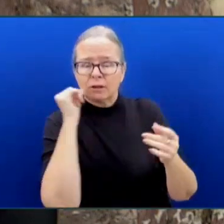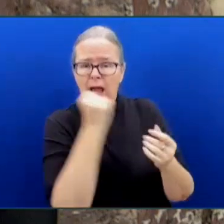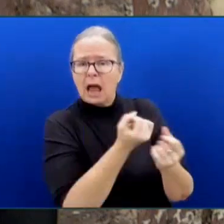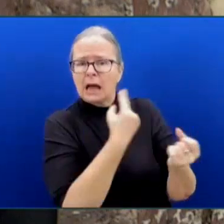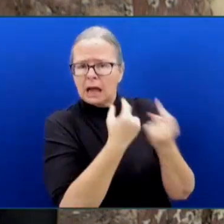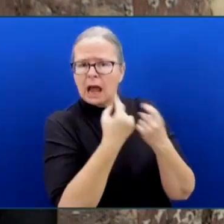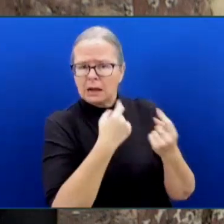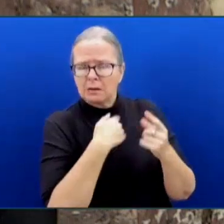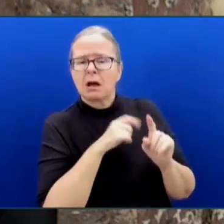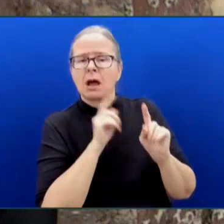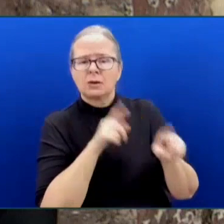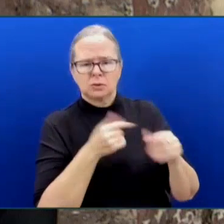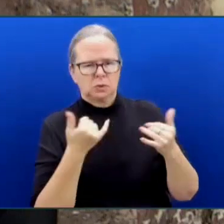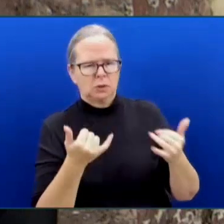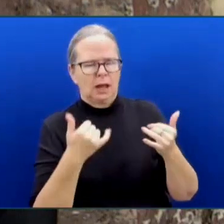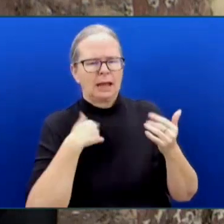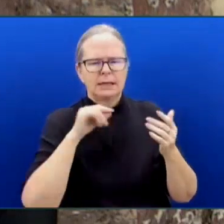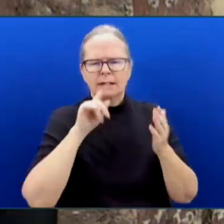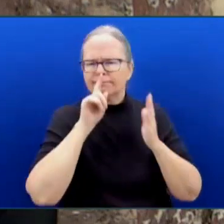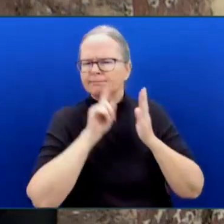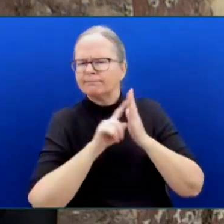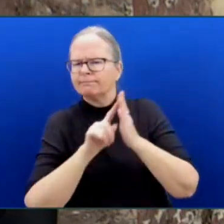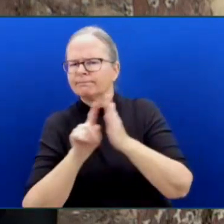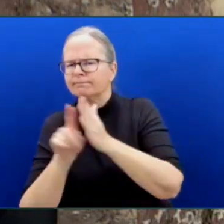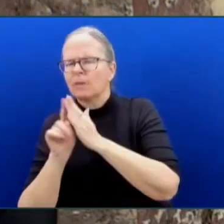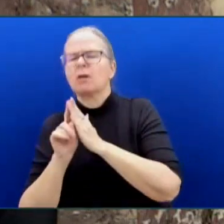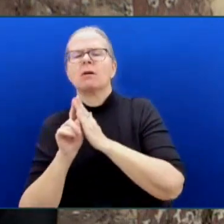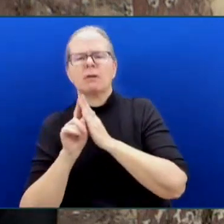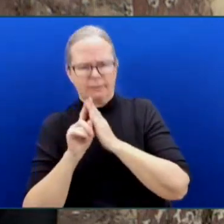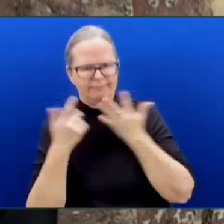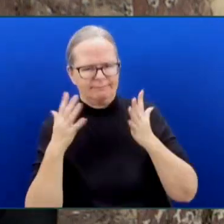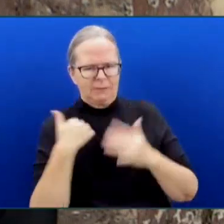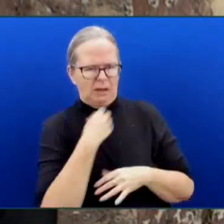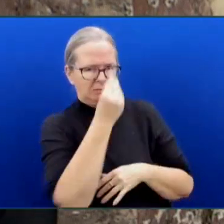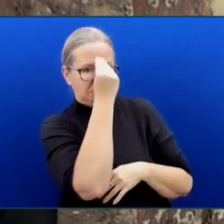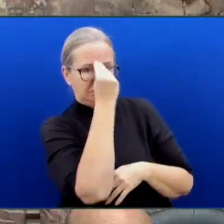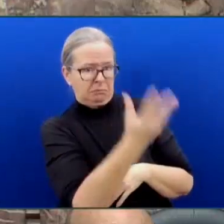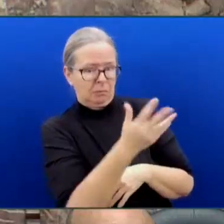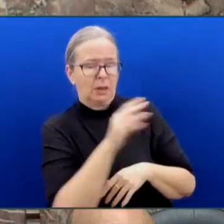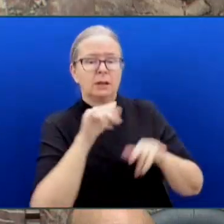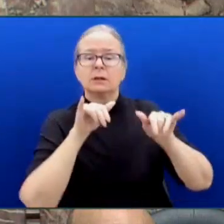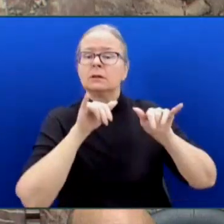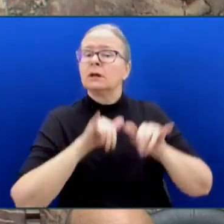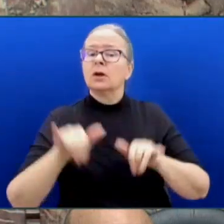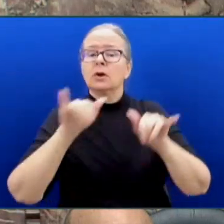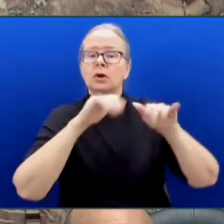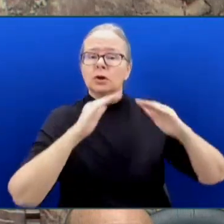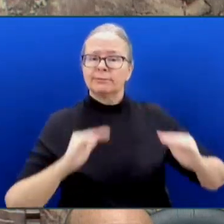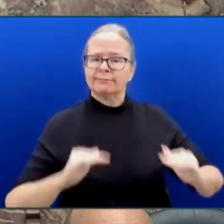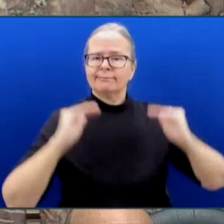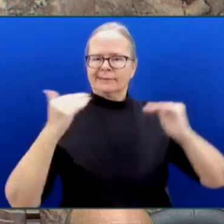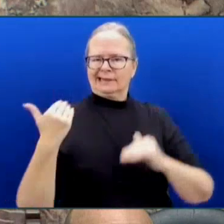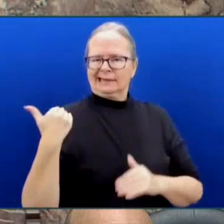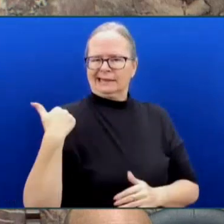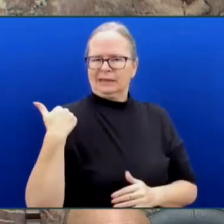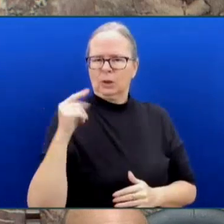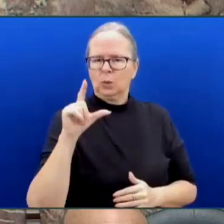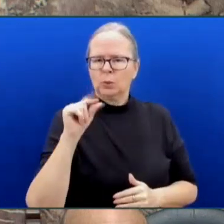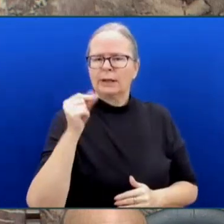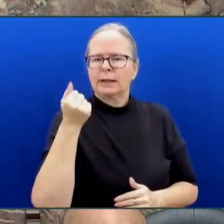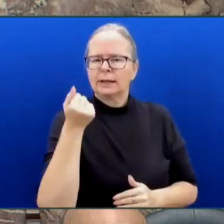know, changes were made to raise standards in 2019. All people working for the ministry